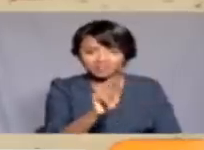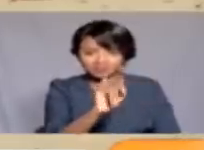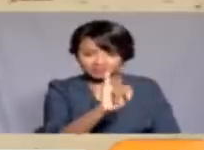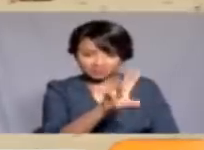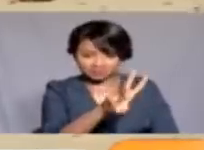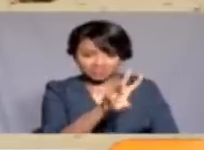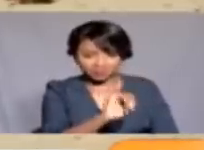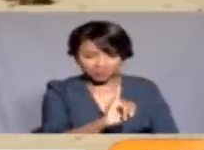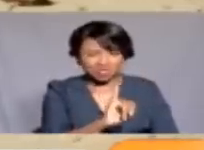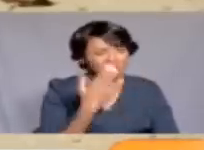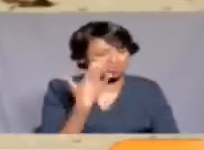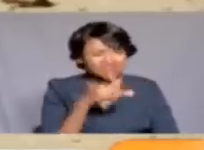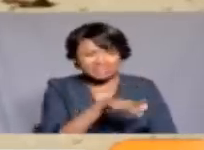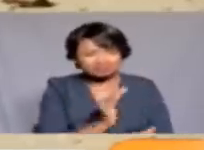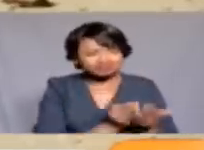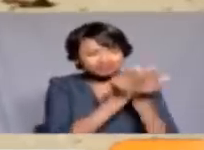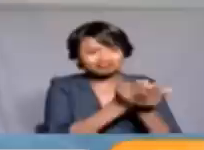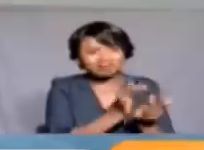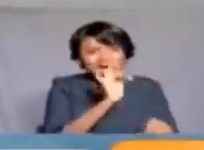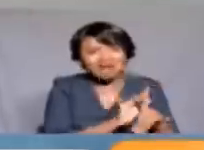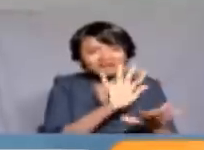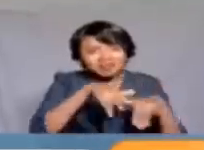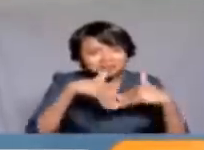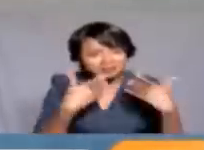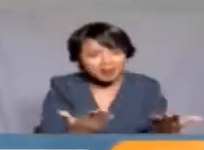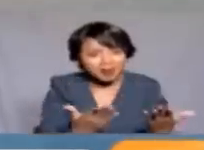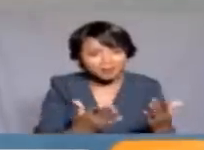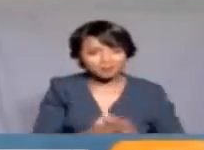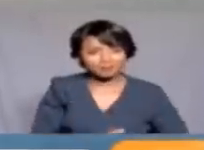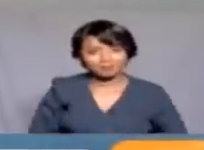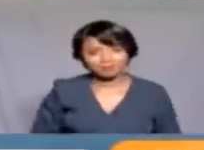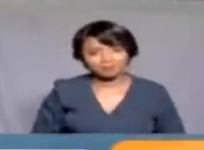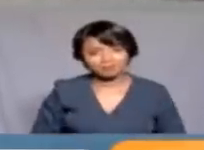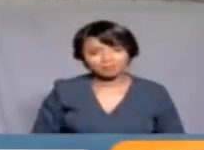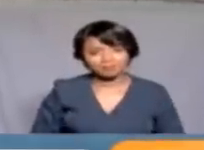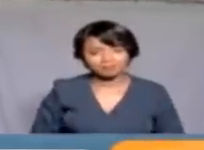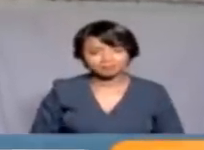dredging vessels to the marine life here.